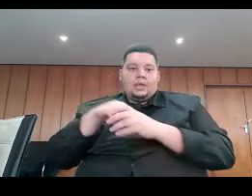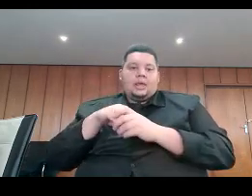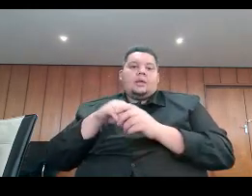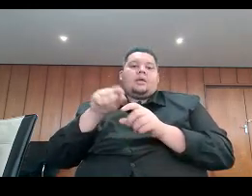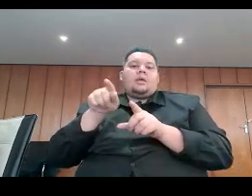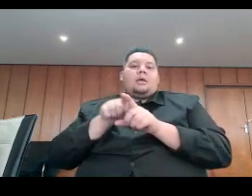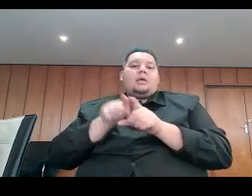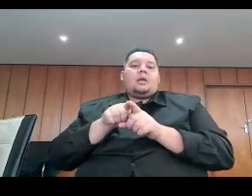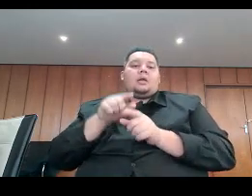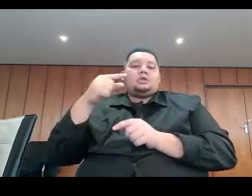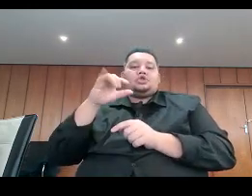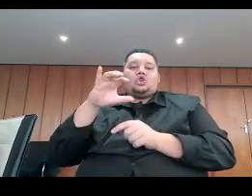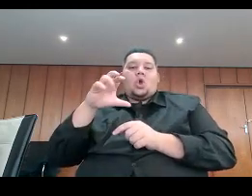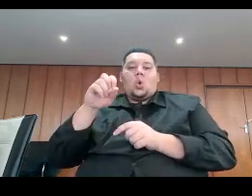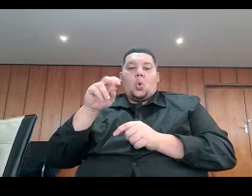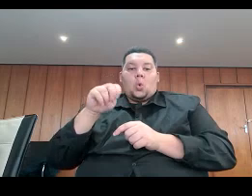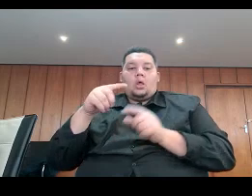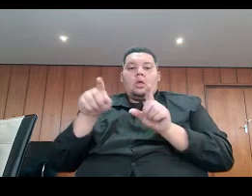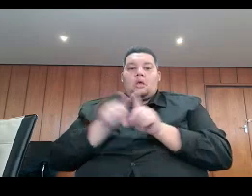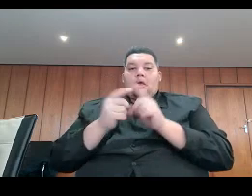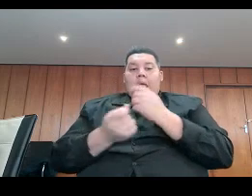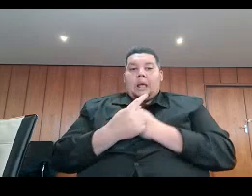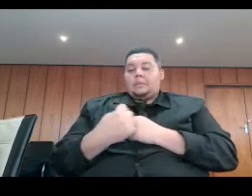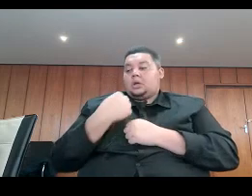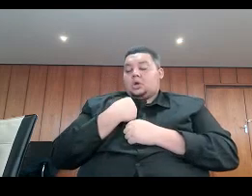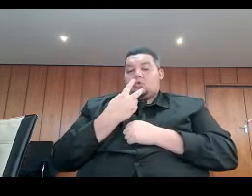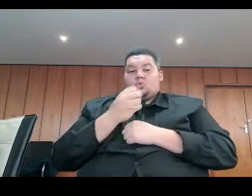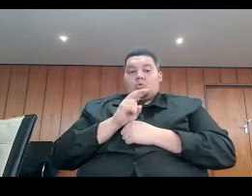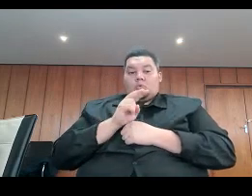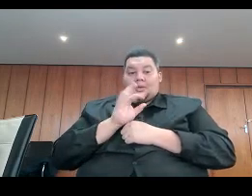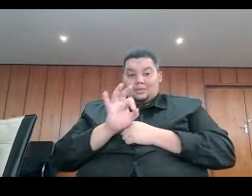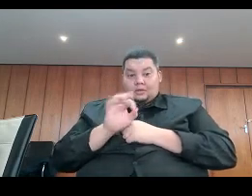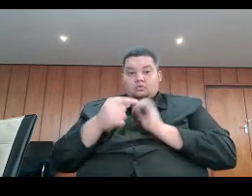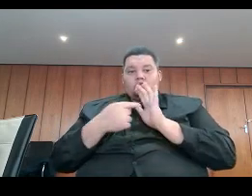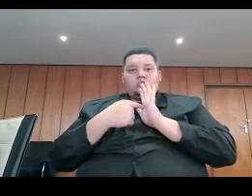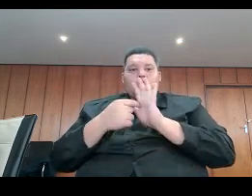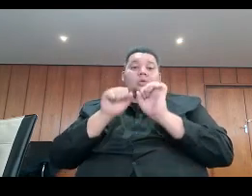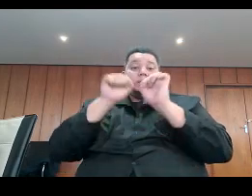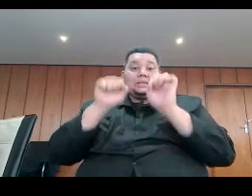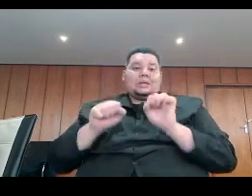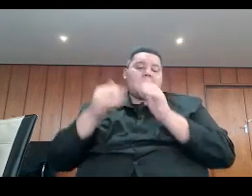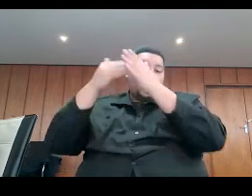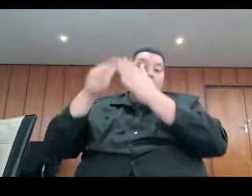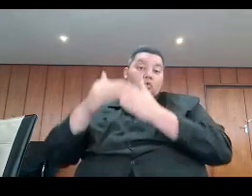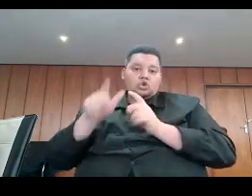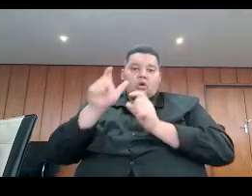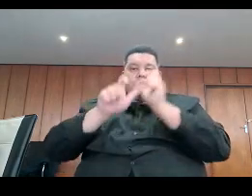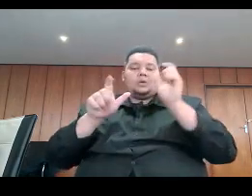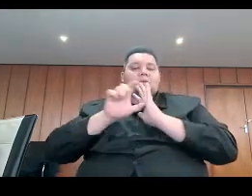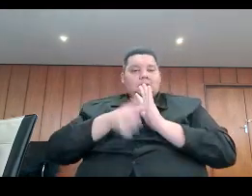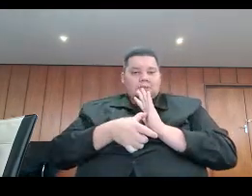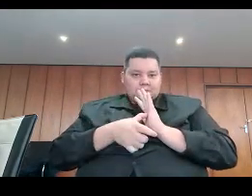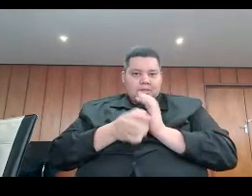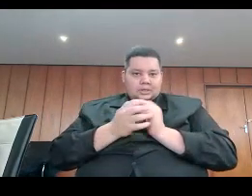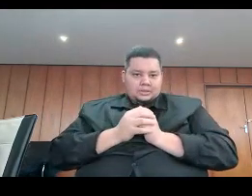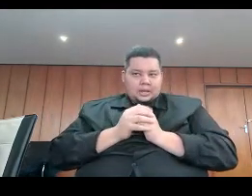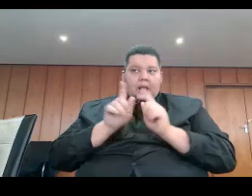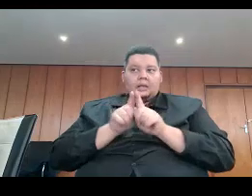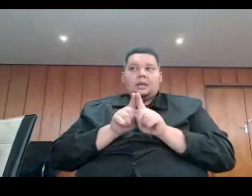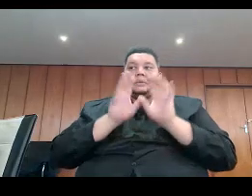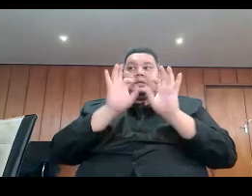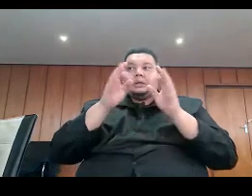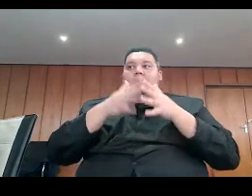this is as recent as 2023, it shows the systematic exclusion of persons with disabilities. And this